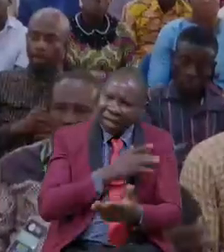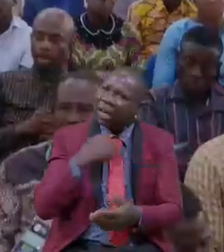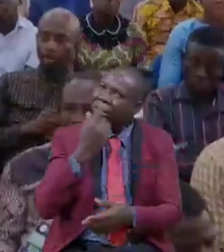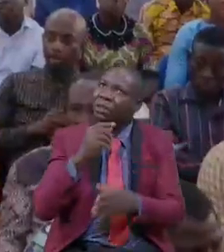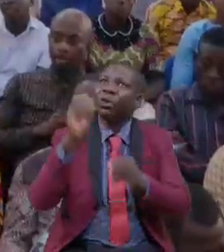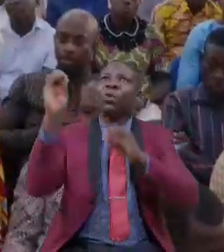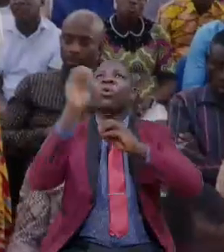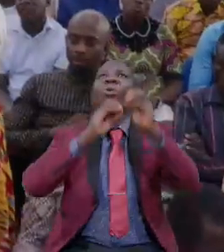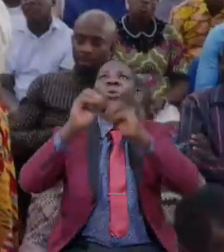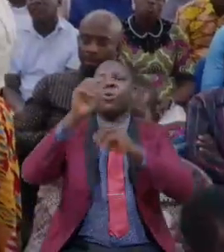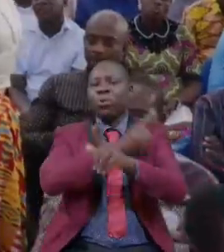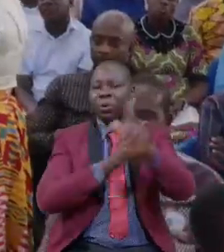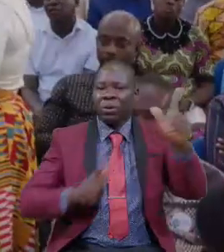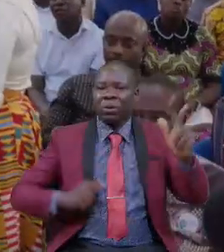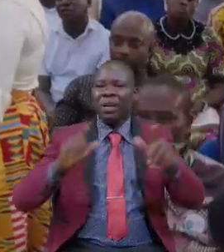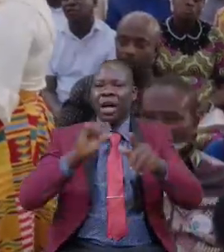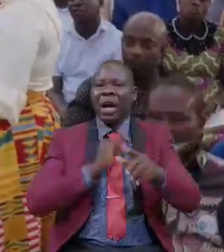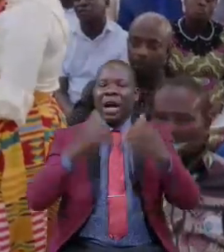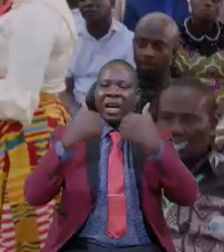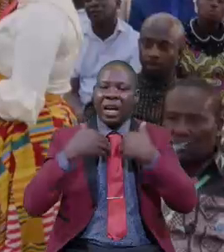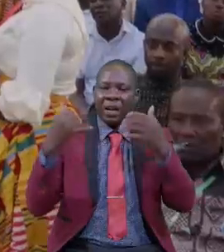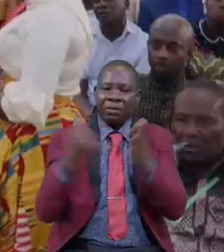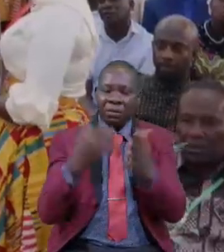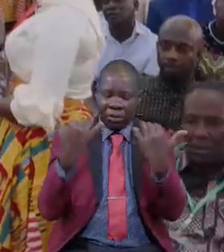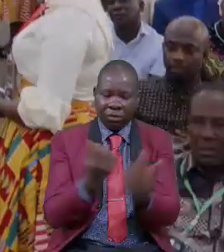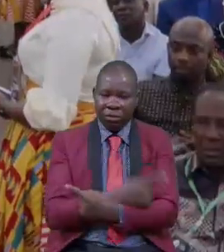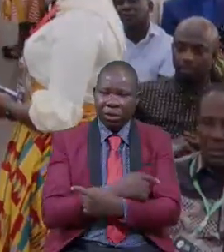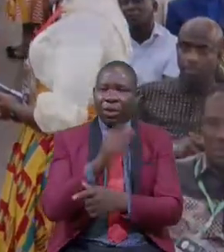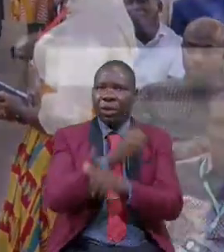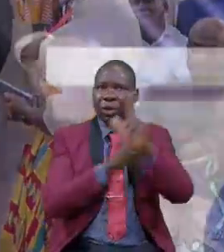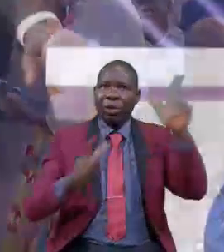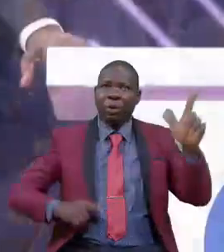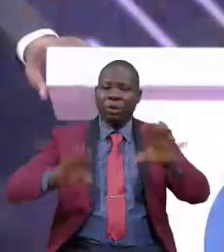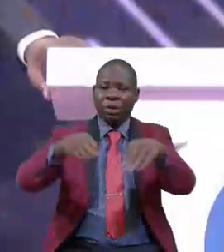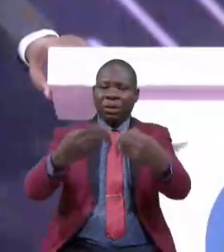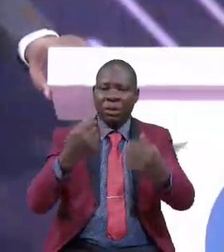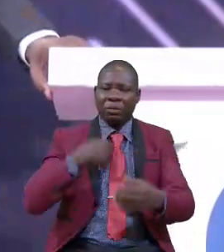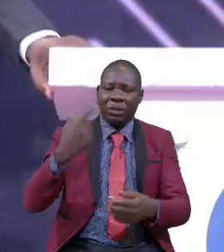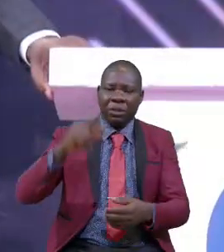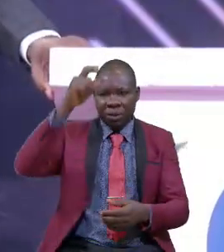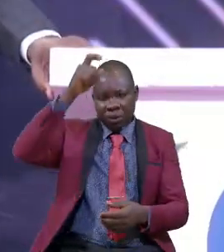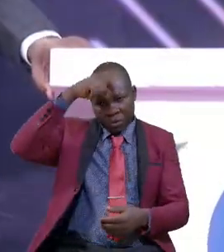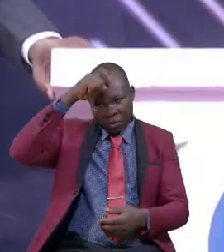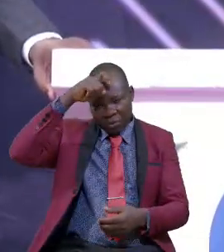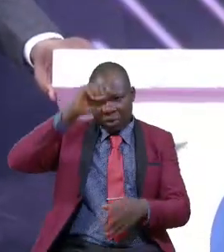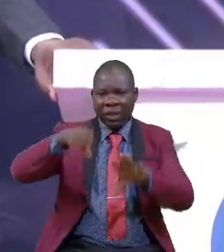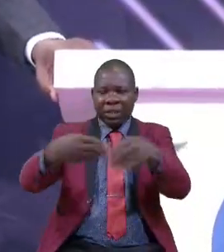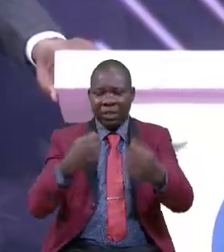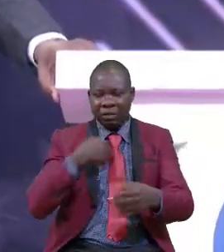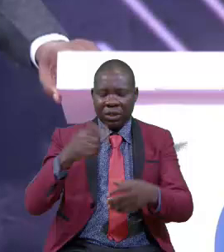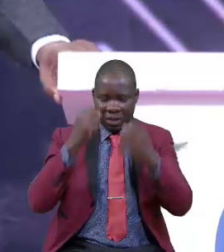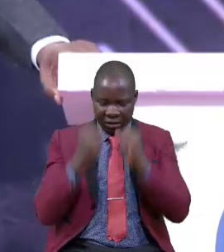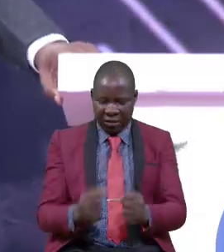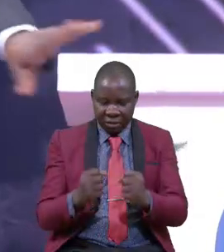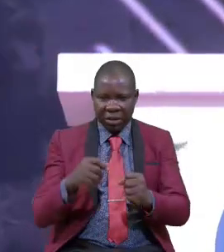today. Lord, give me the wisdom. Give me the strength. Give me the insight. Give